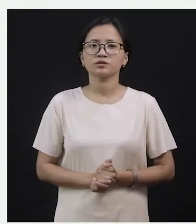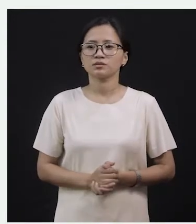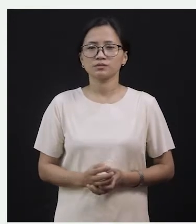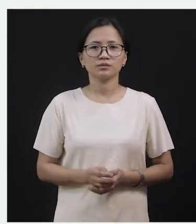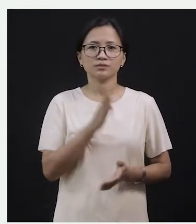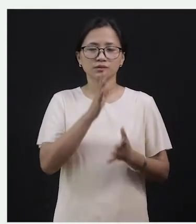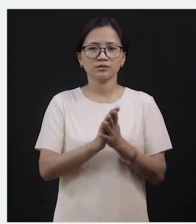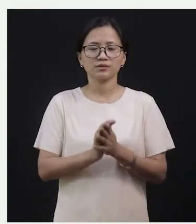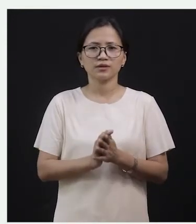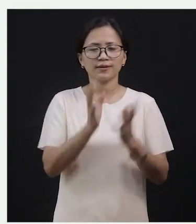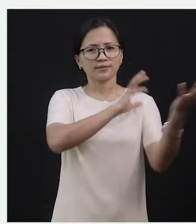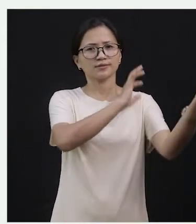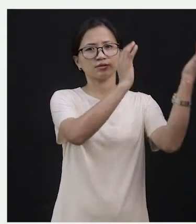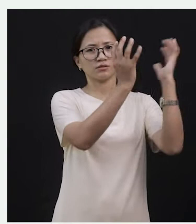is